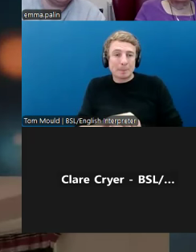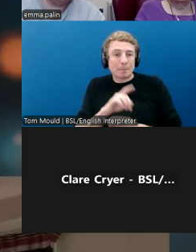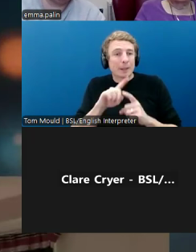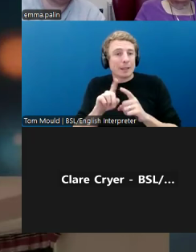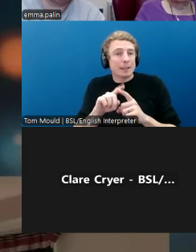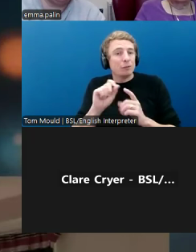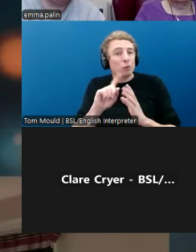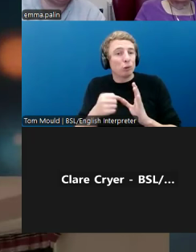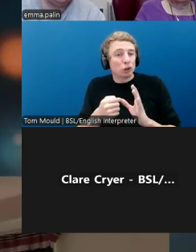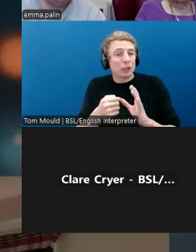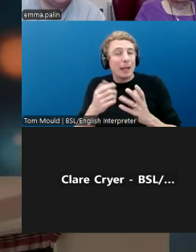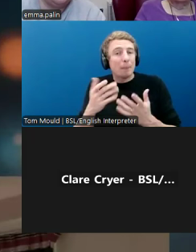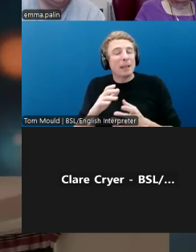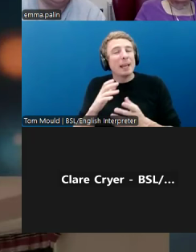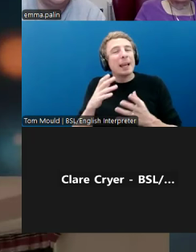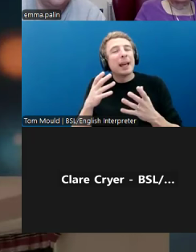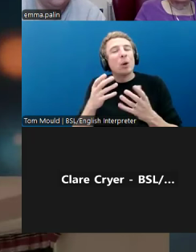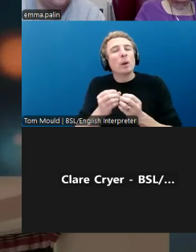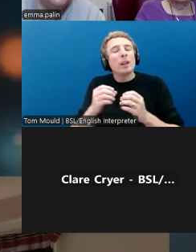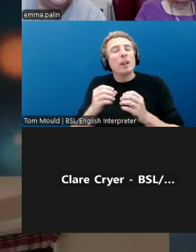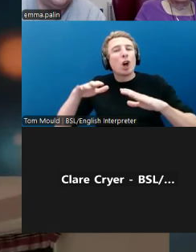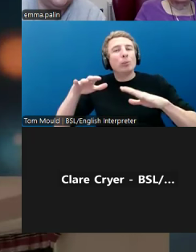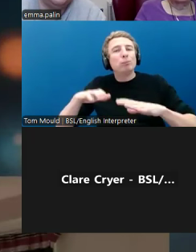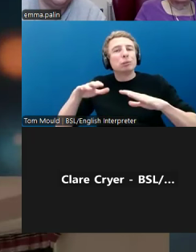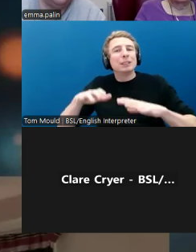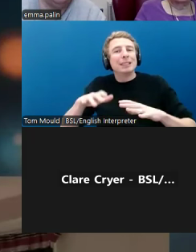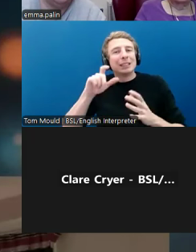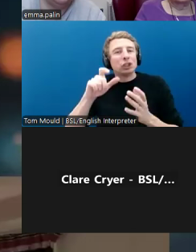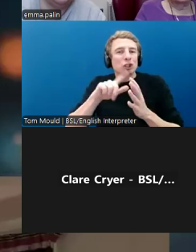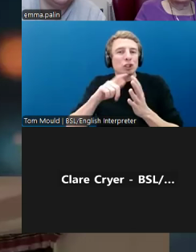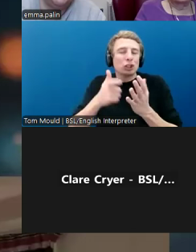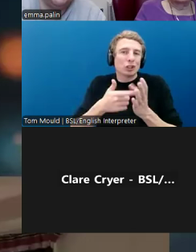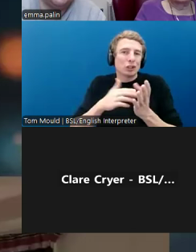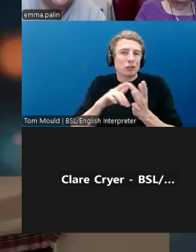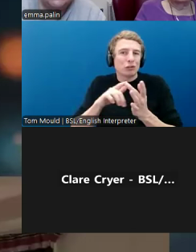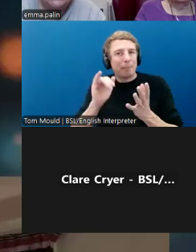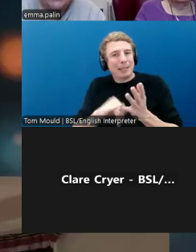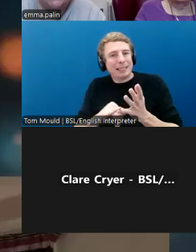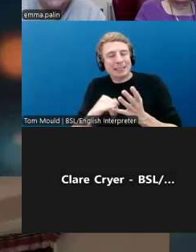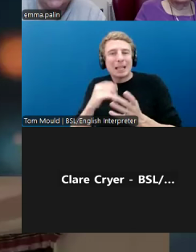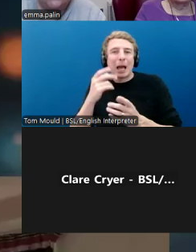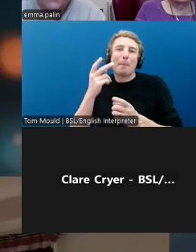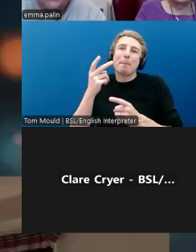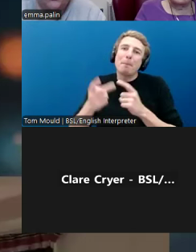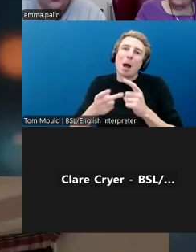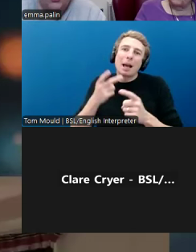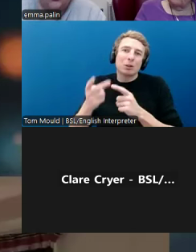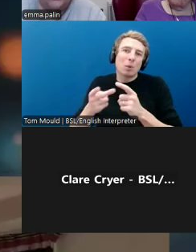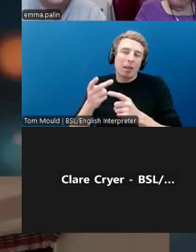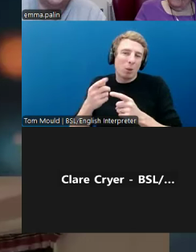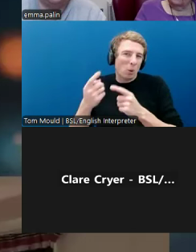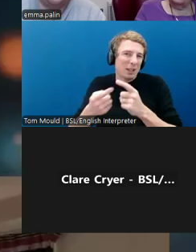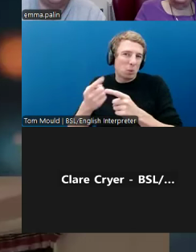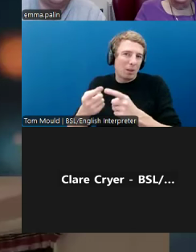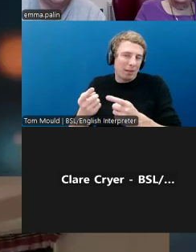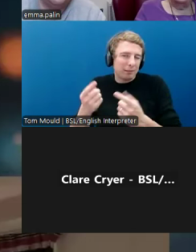the British Ceramics Biennial, or the BCB as it's known more locally. So this is a yearly festival where